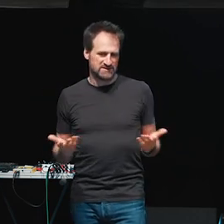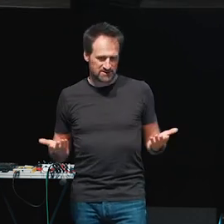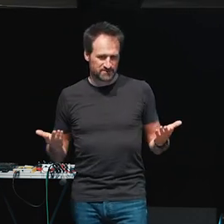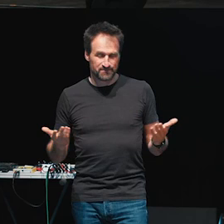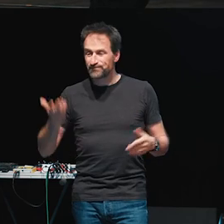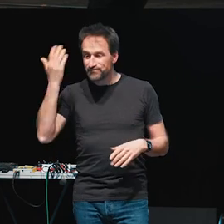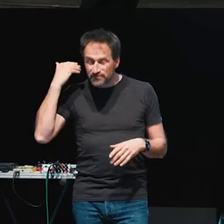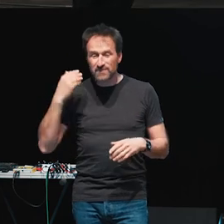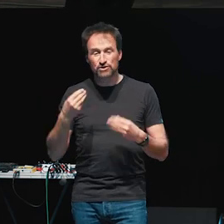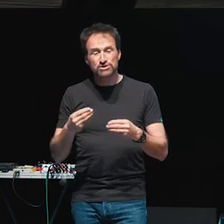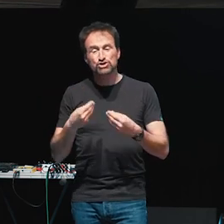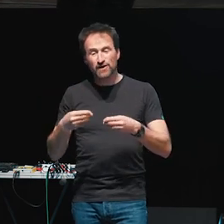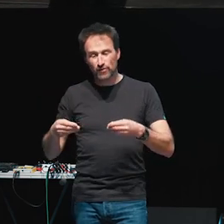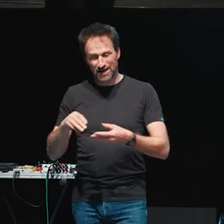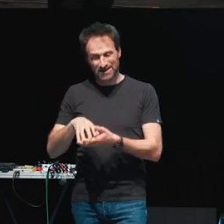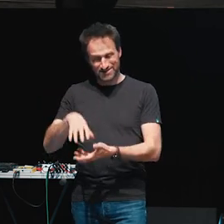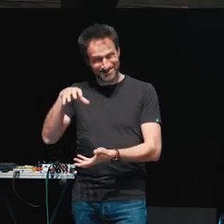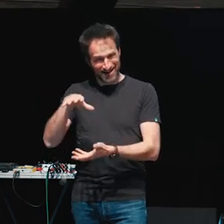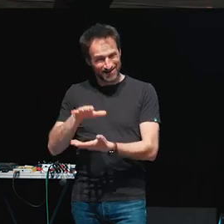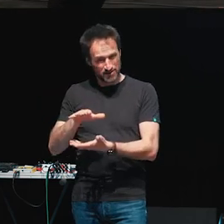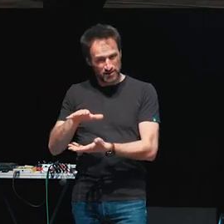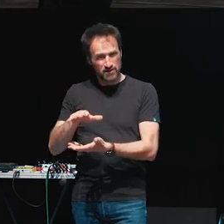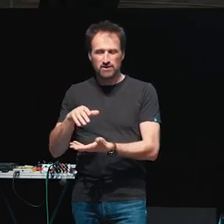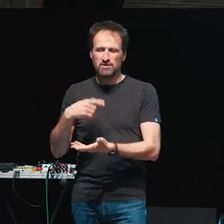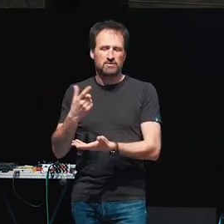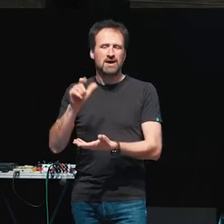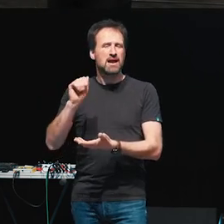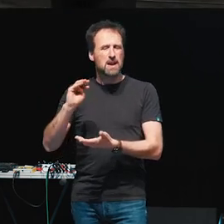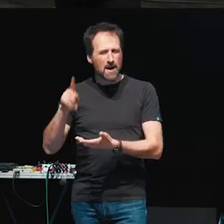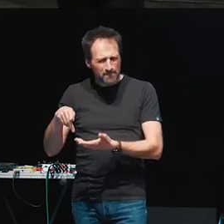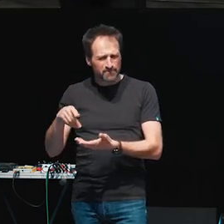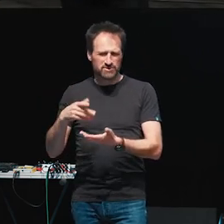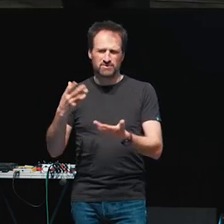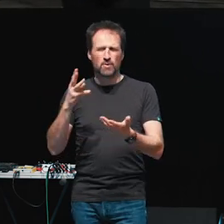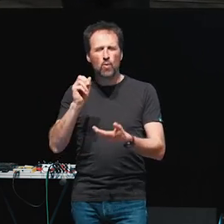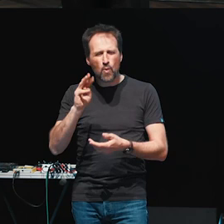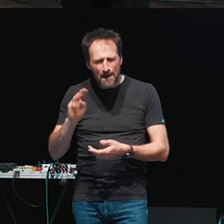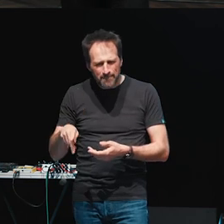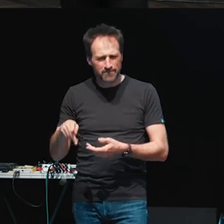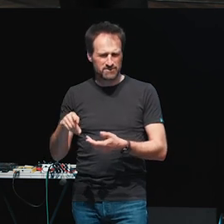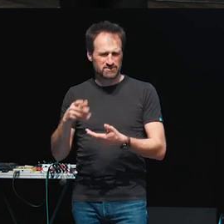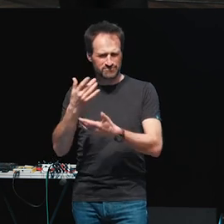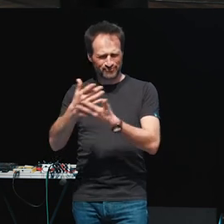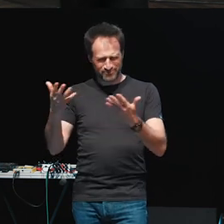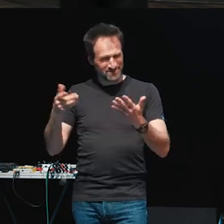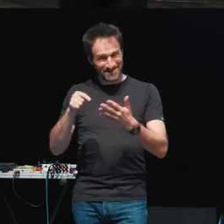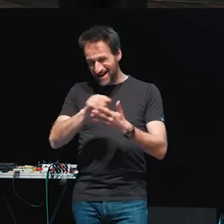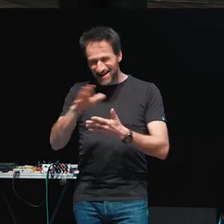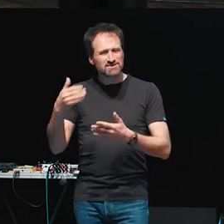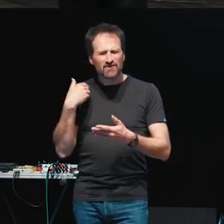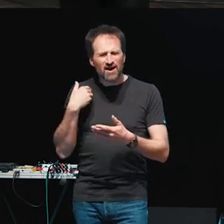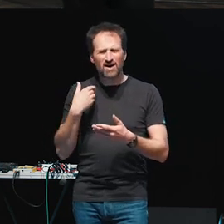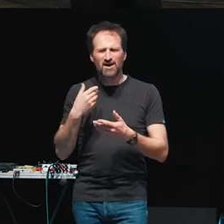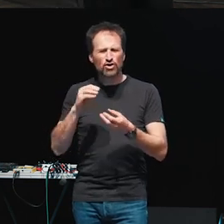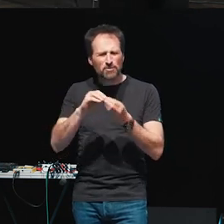stacks were pretty cut and dry, right? LIMP, WEMP, MeanStack, all these were actually a combination of